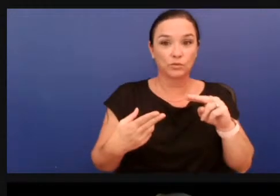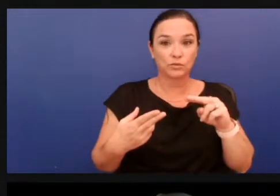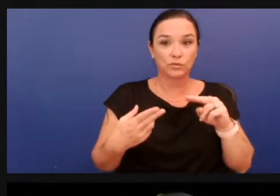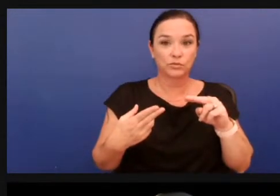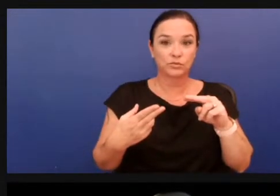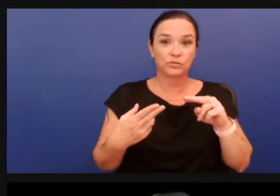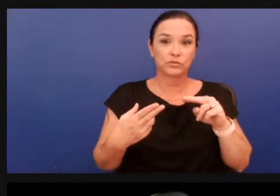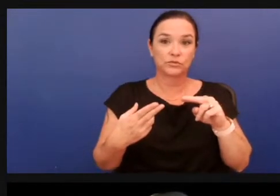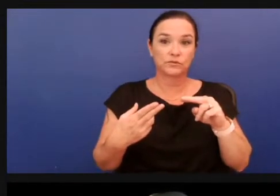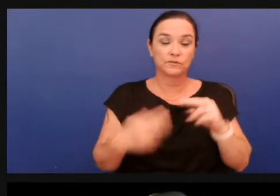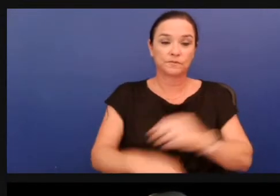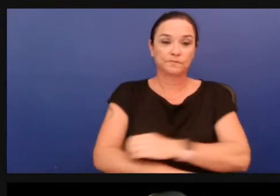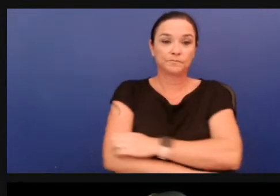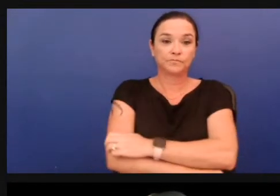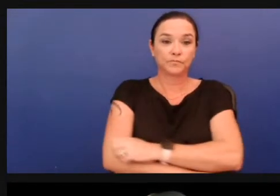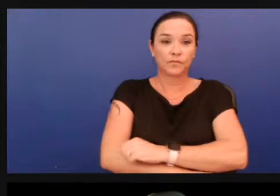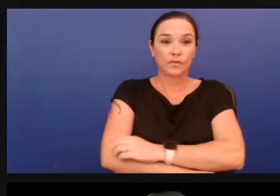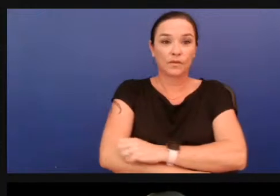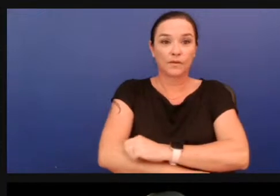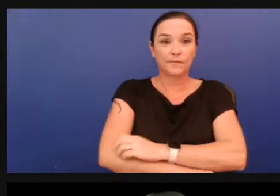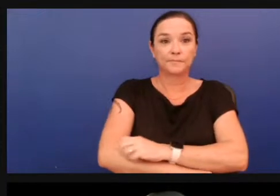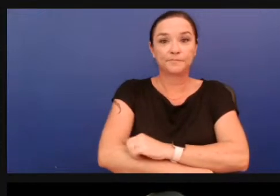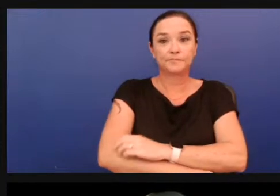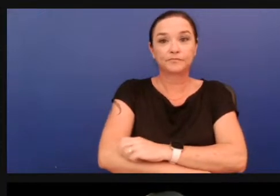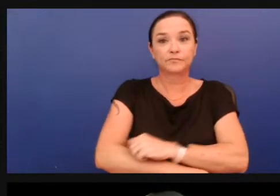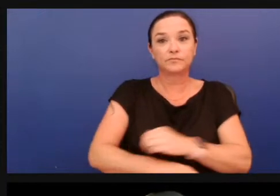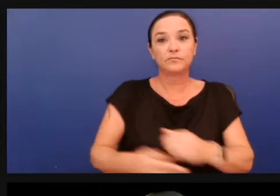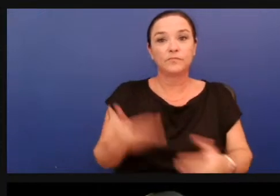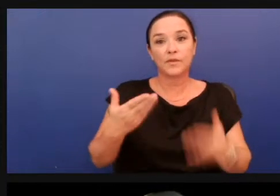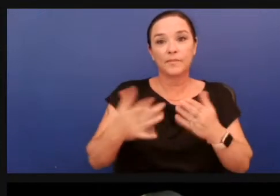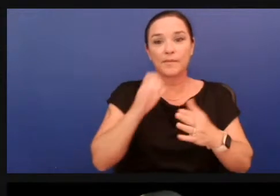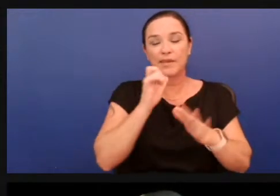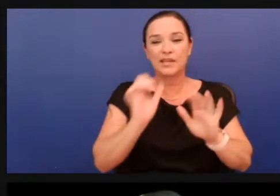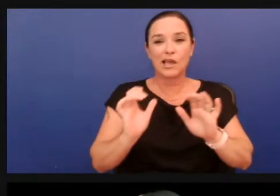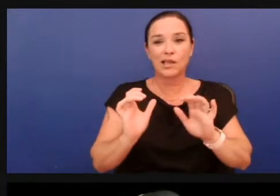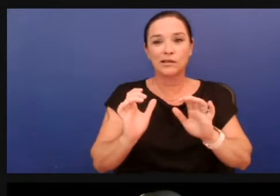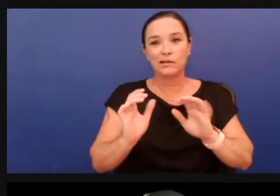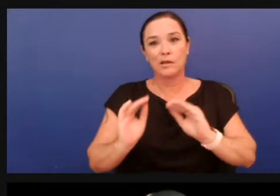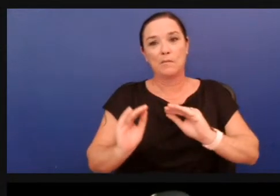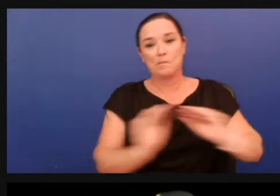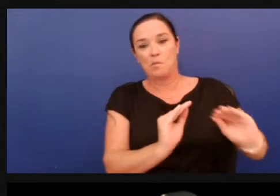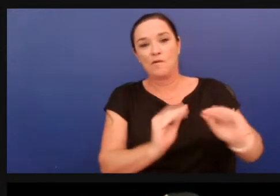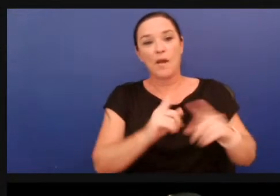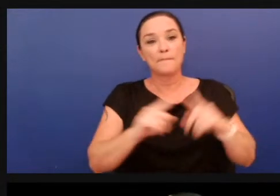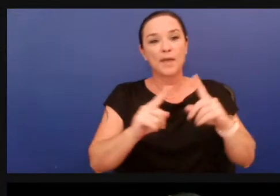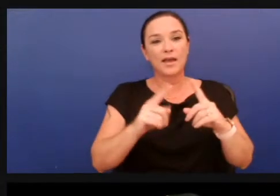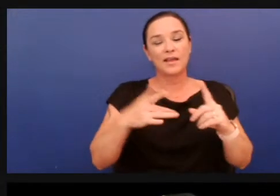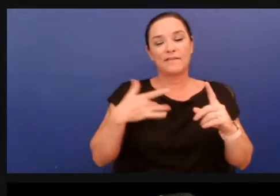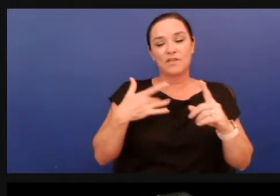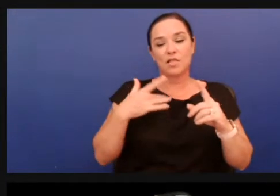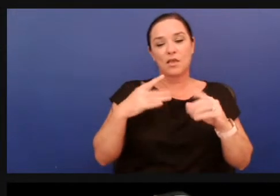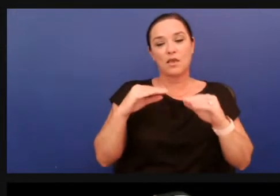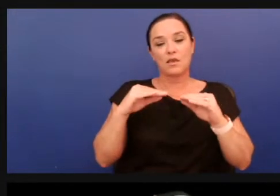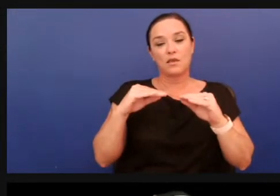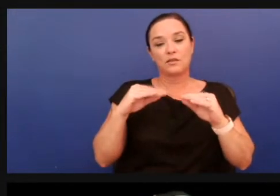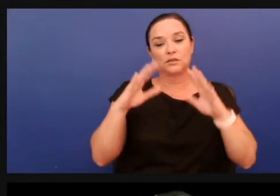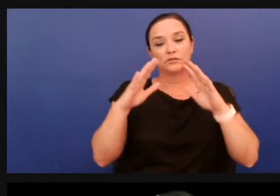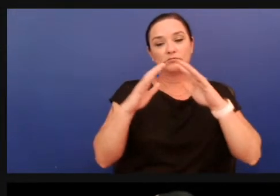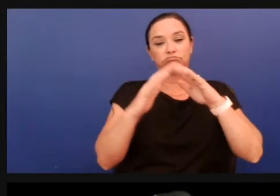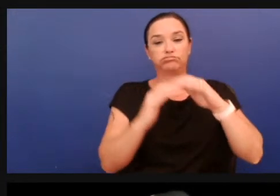So there it is, right? Maybe not shoved, but felt like, sagged back to the north and west as this area